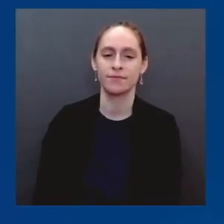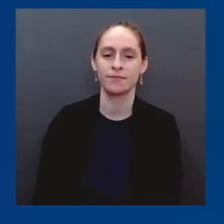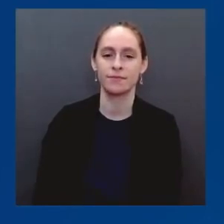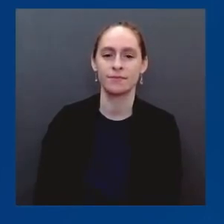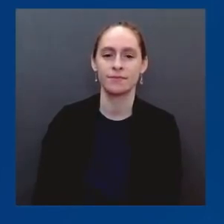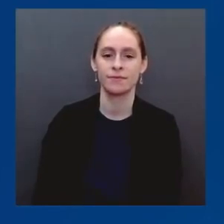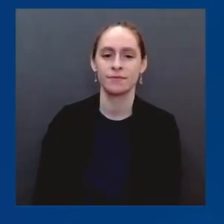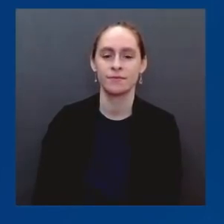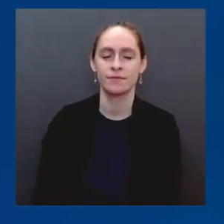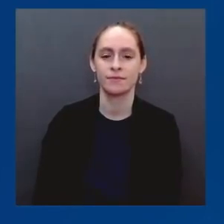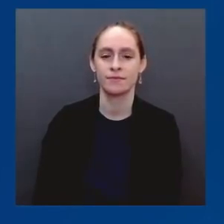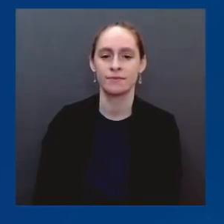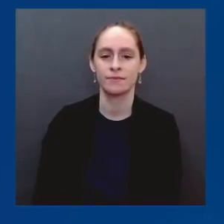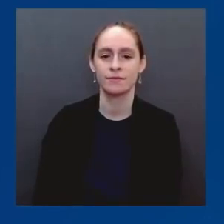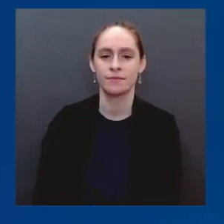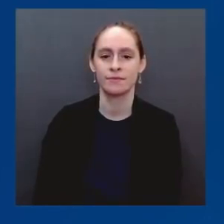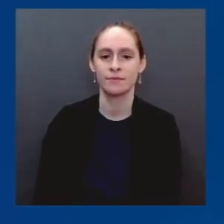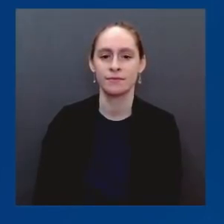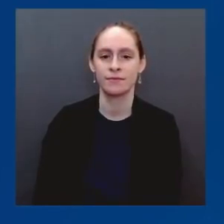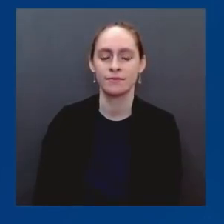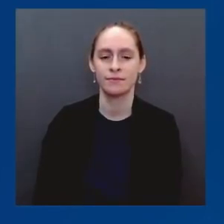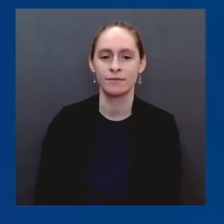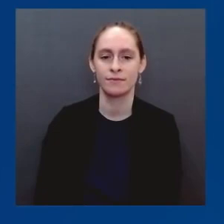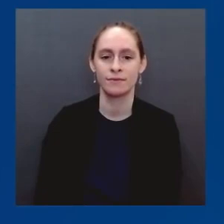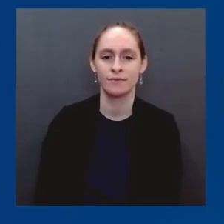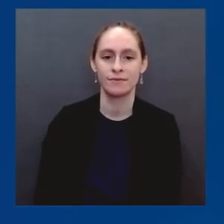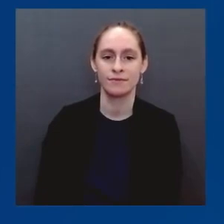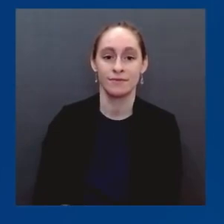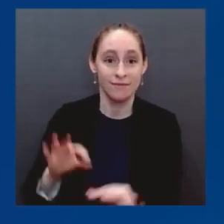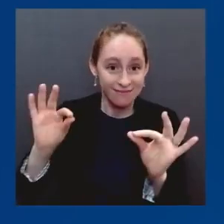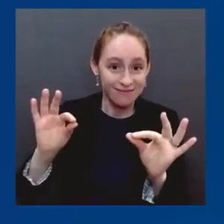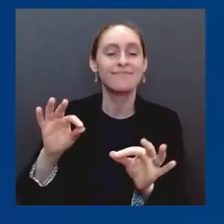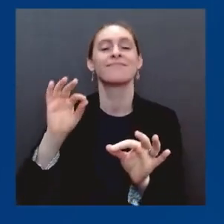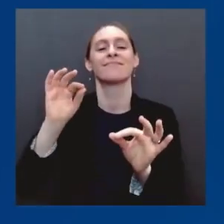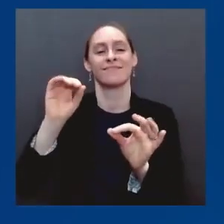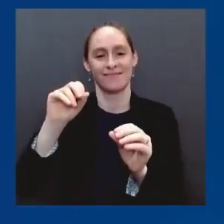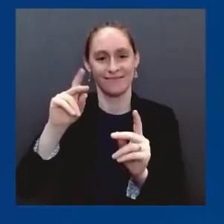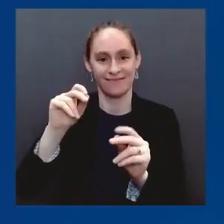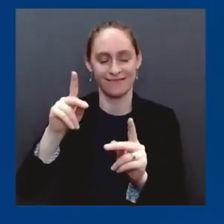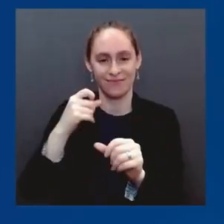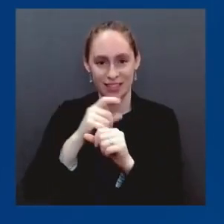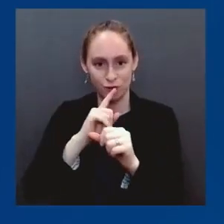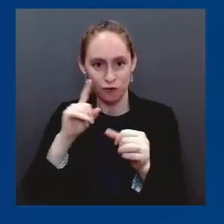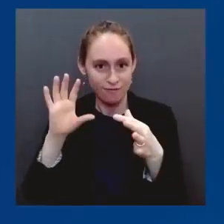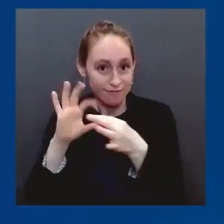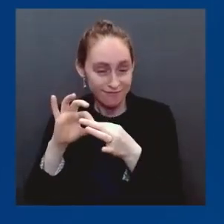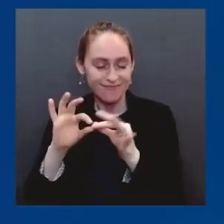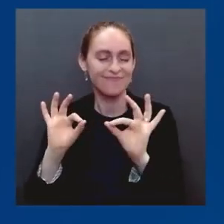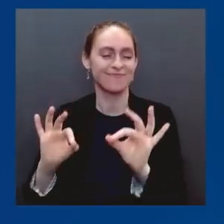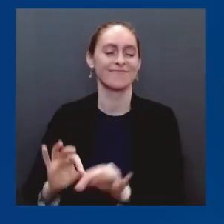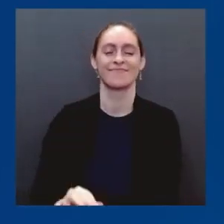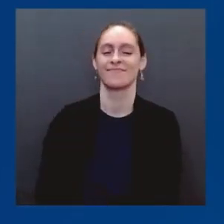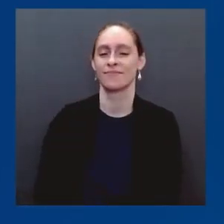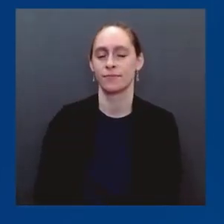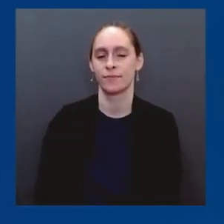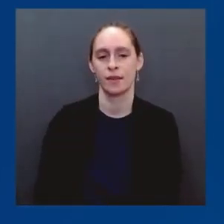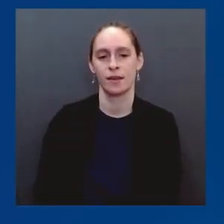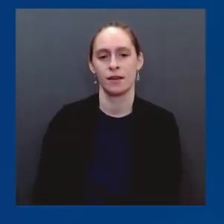Ricardo? Okay, can you hear me now? Now we can, yes. Thank you. Okay, sorry about that. It was a little slow there.